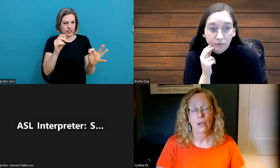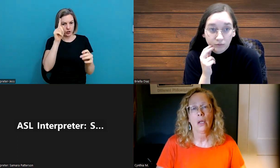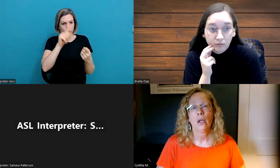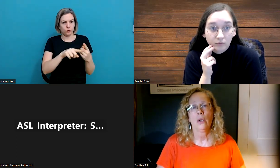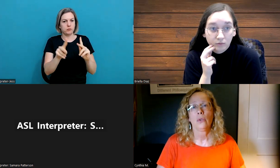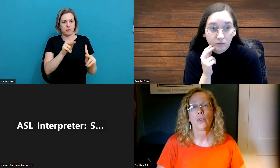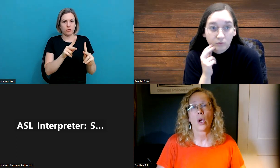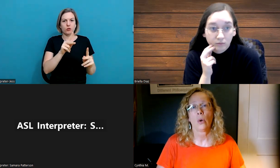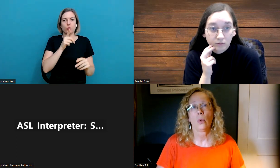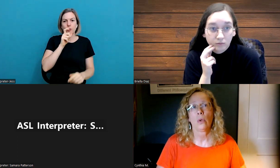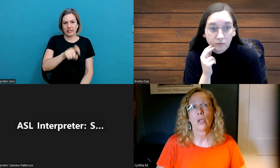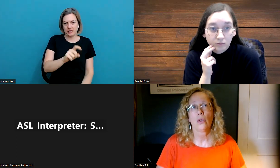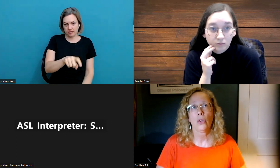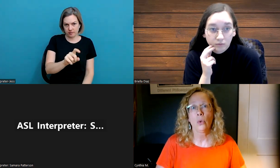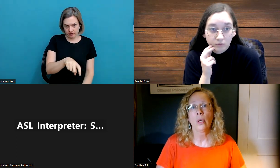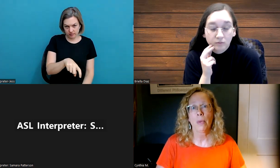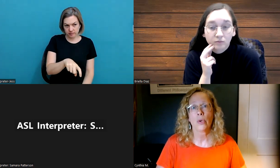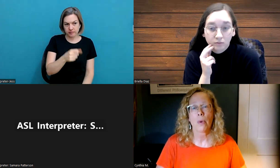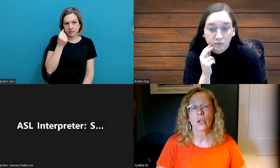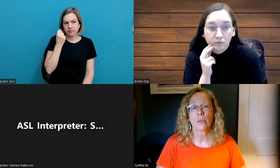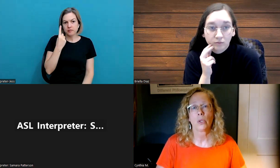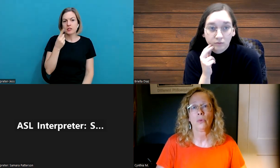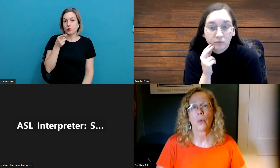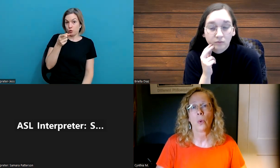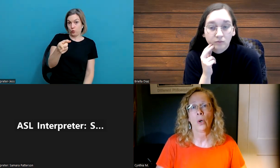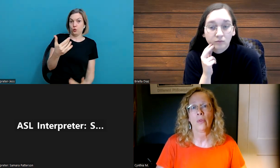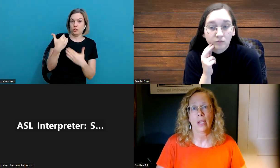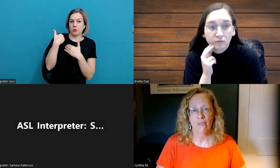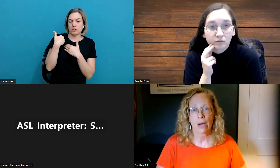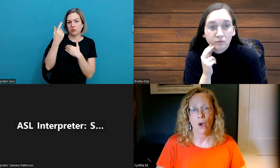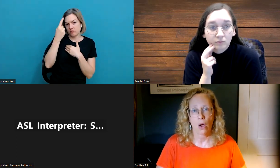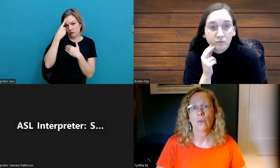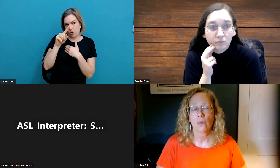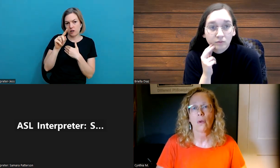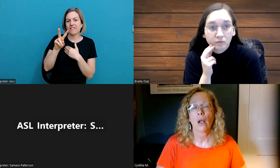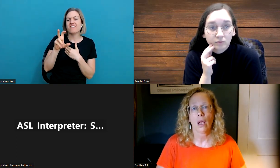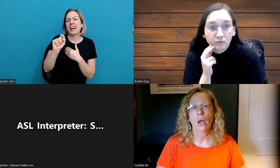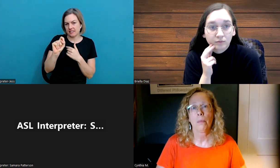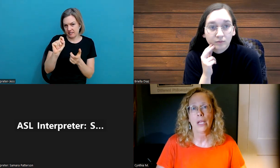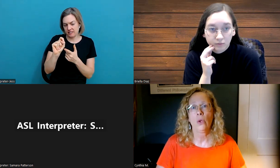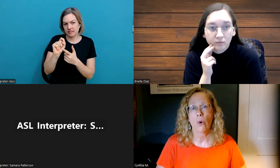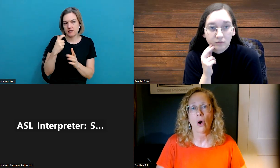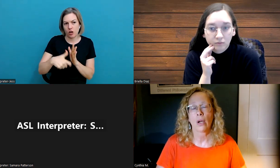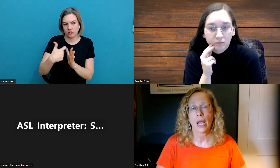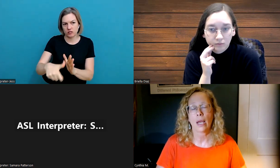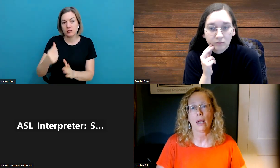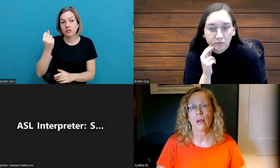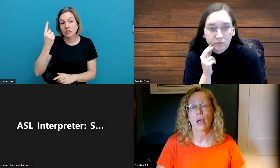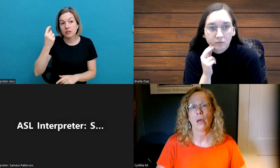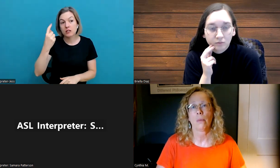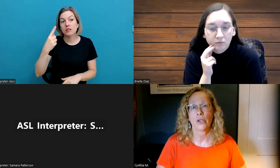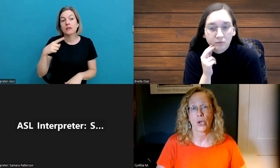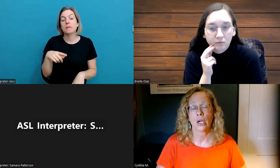need. So you would be responsible for the vet cost, but you are